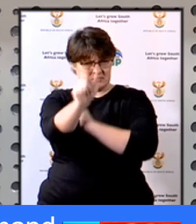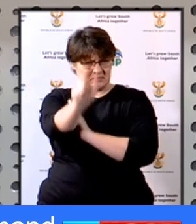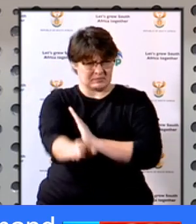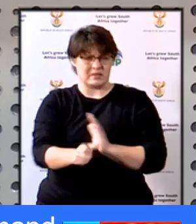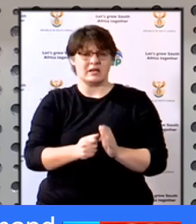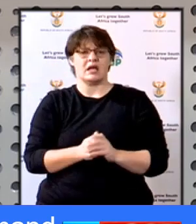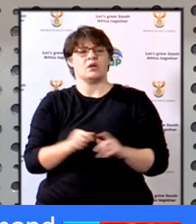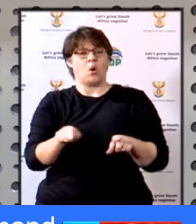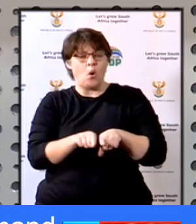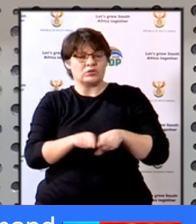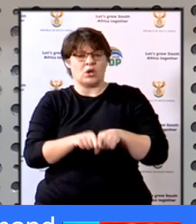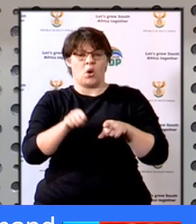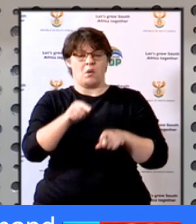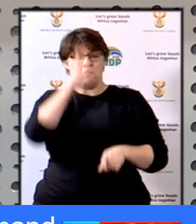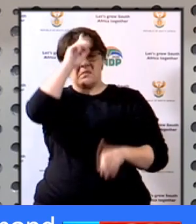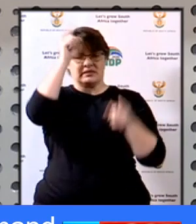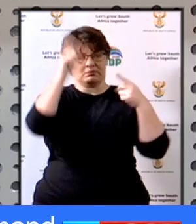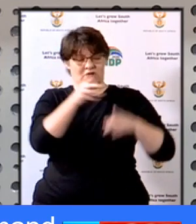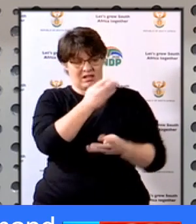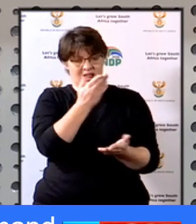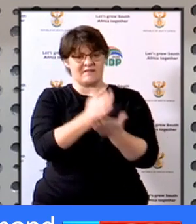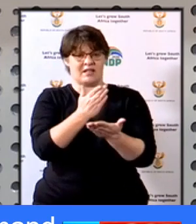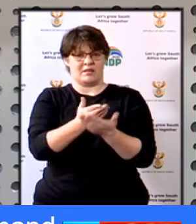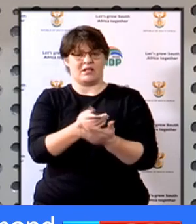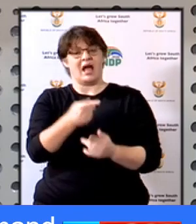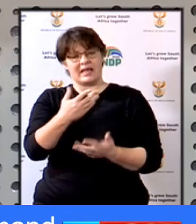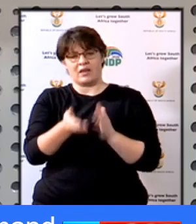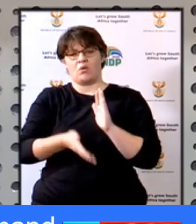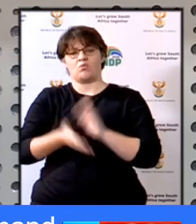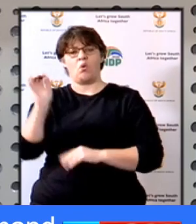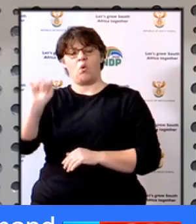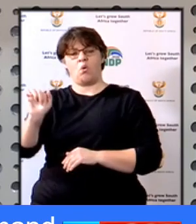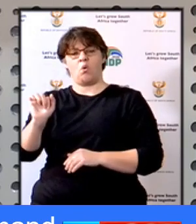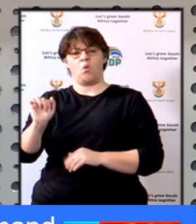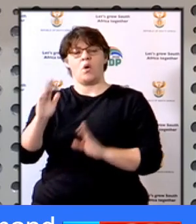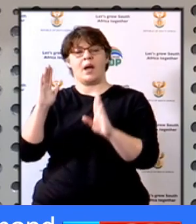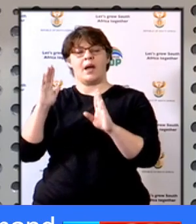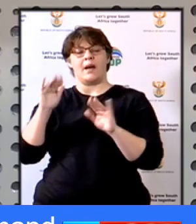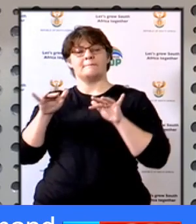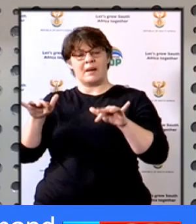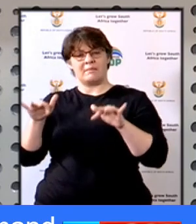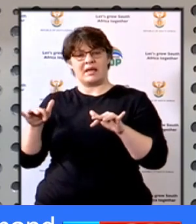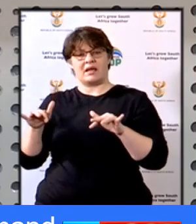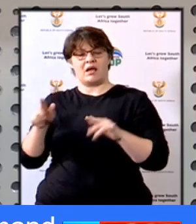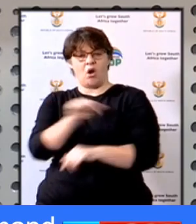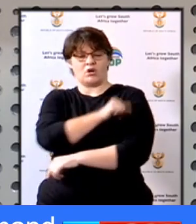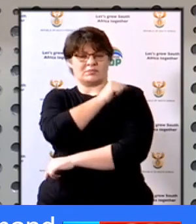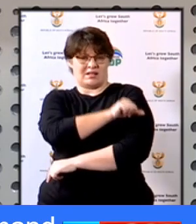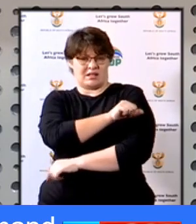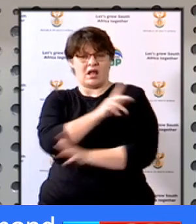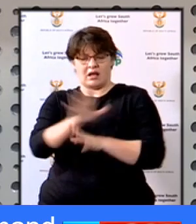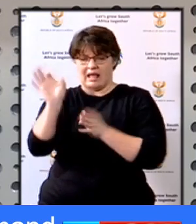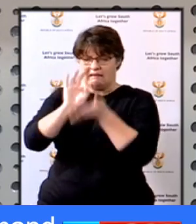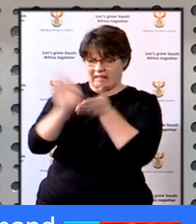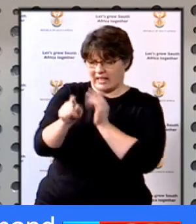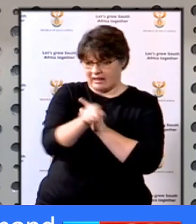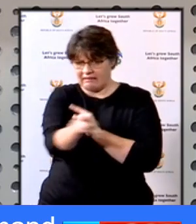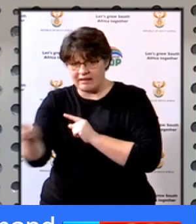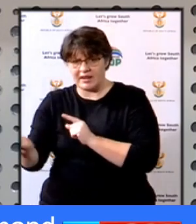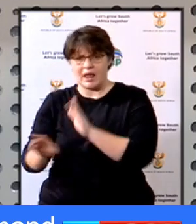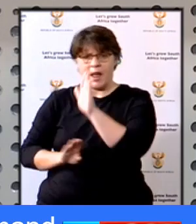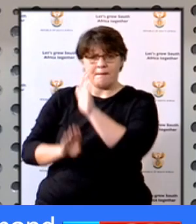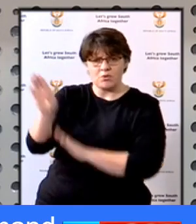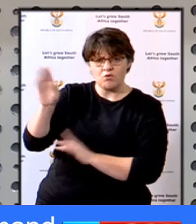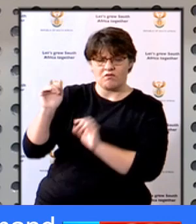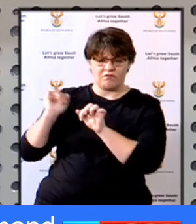and workplace specialists available to go to the local public hospitals and refurbish it, clean it up, improve